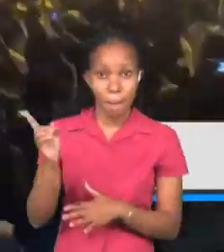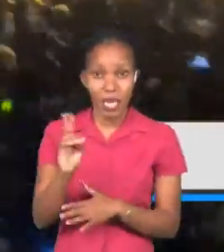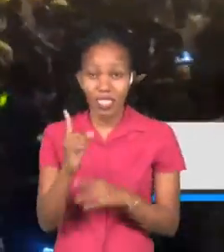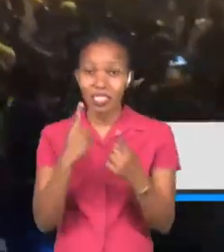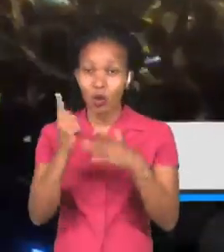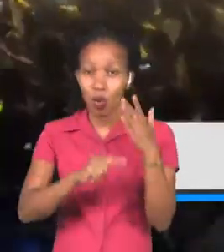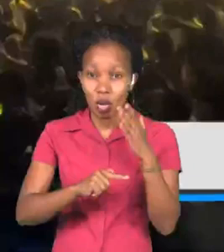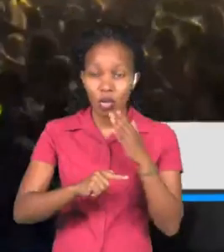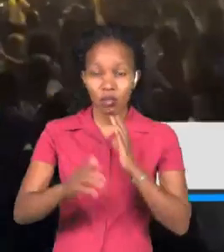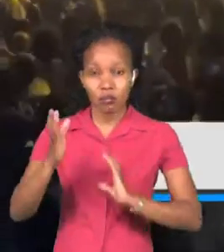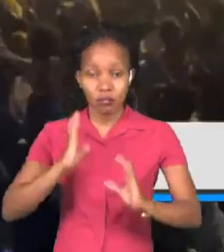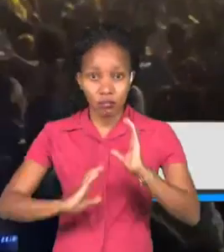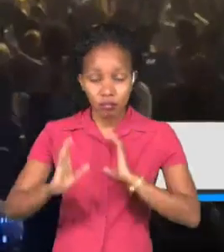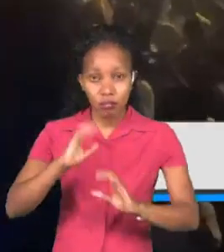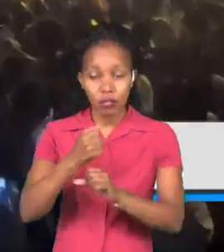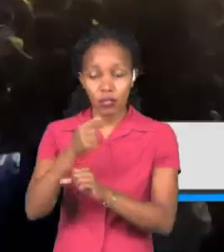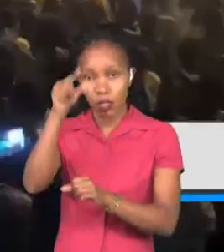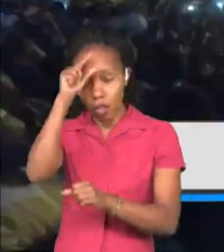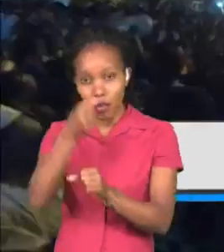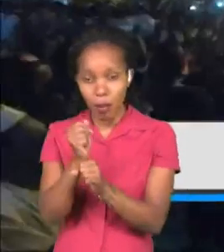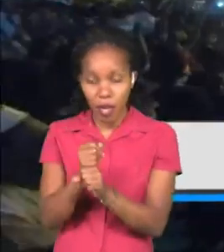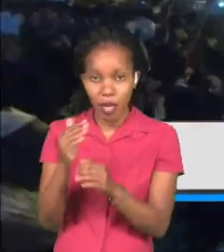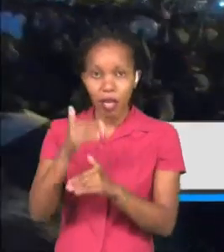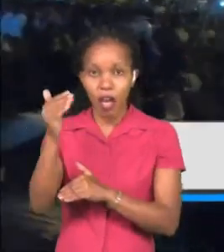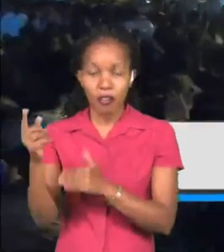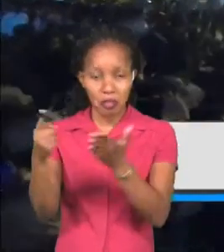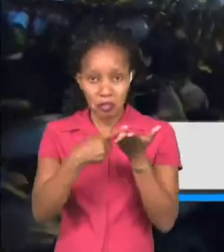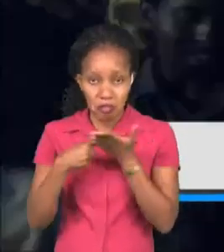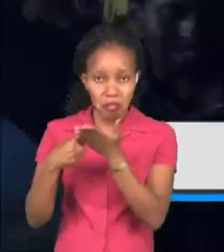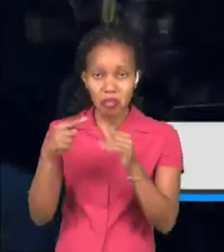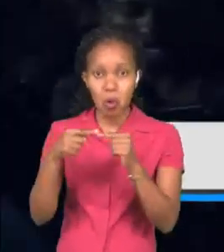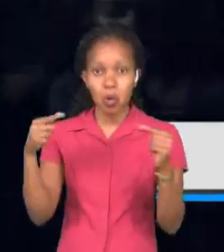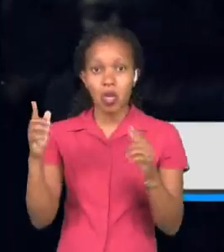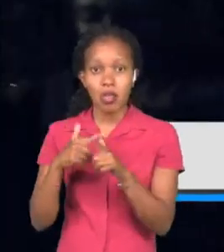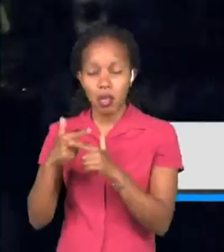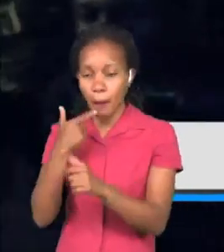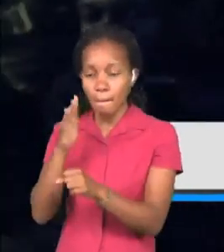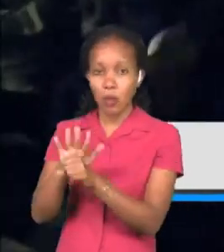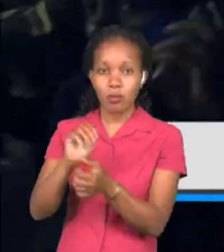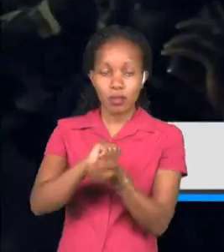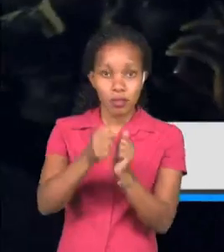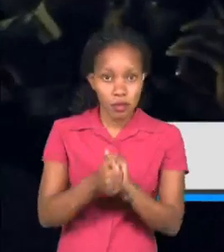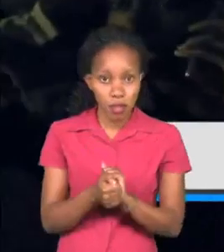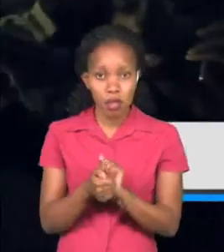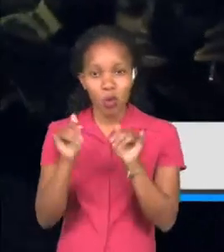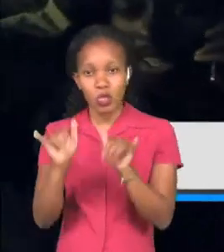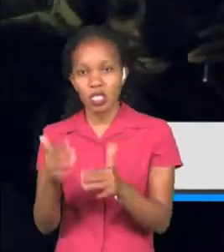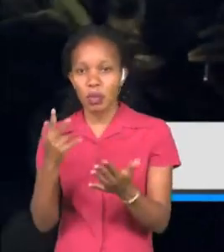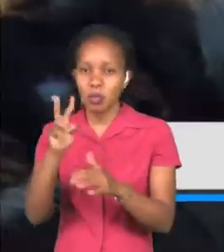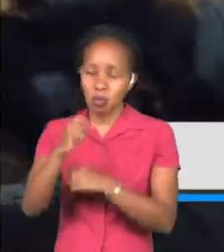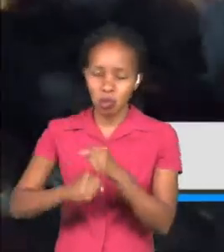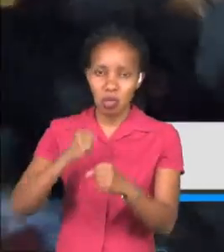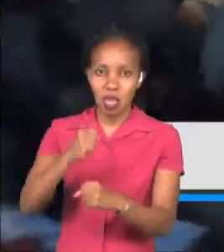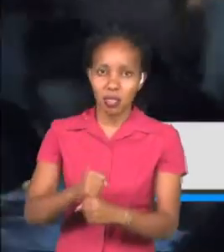a civilian government would be formed after consultation with the opposition, and promised the transition period would last for a maximum of 2 years.